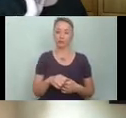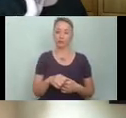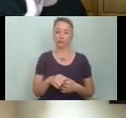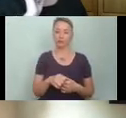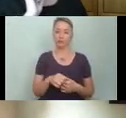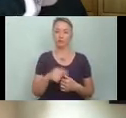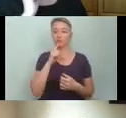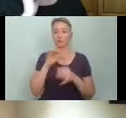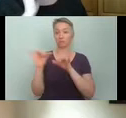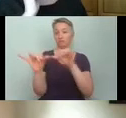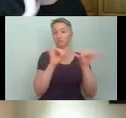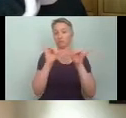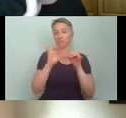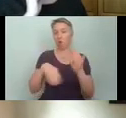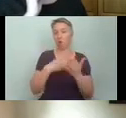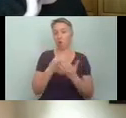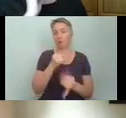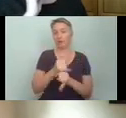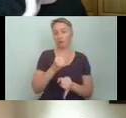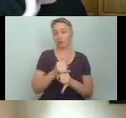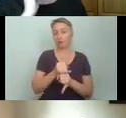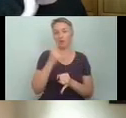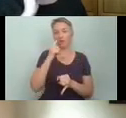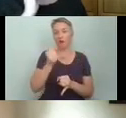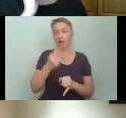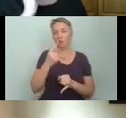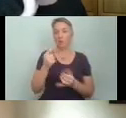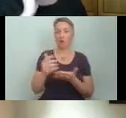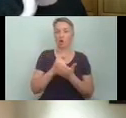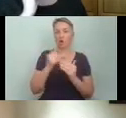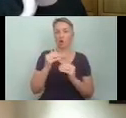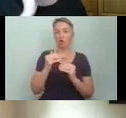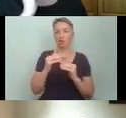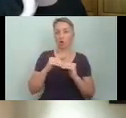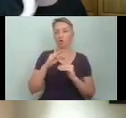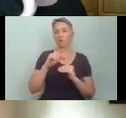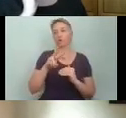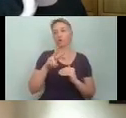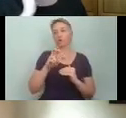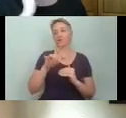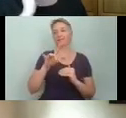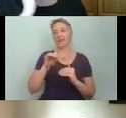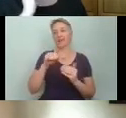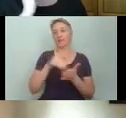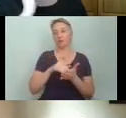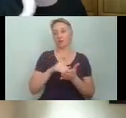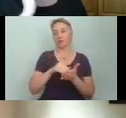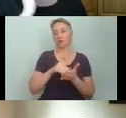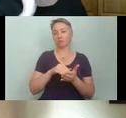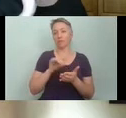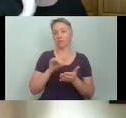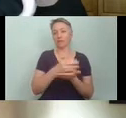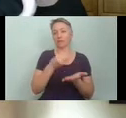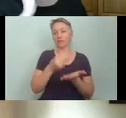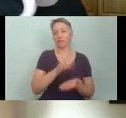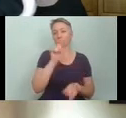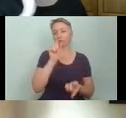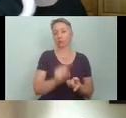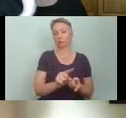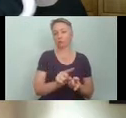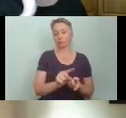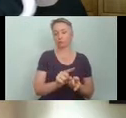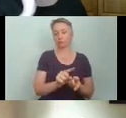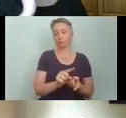Across the institution for anybody who's making over 280, we reduced those salaries as well. And the